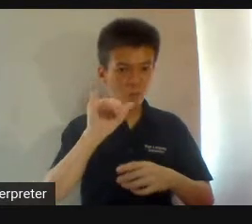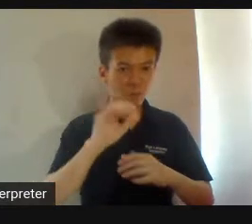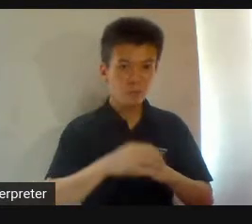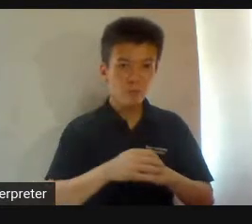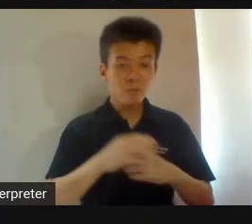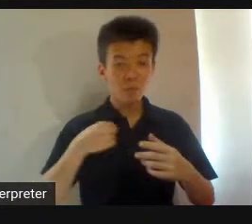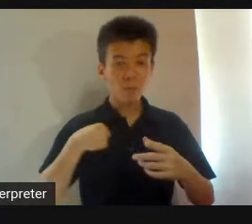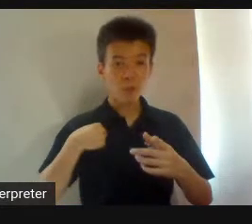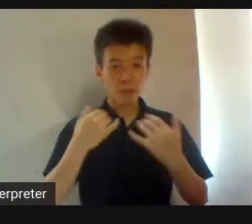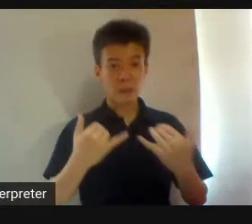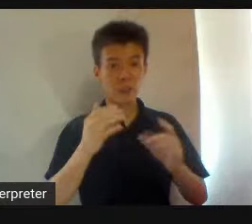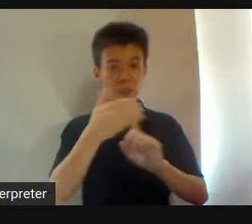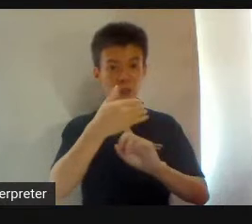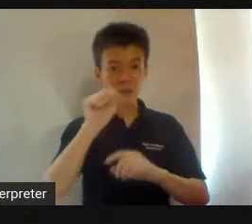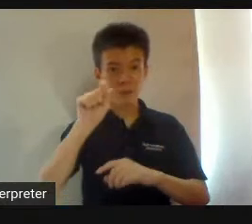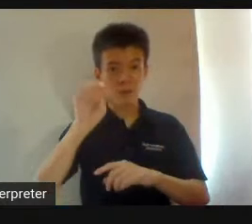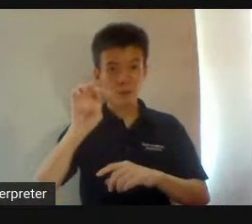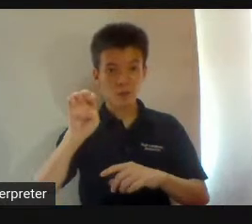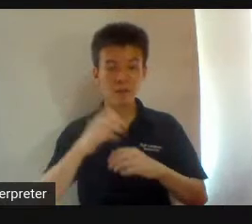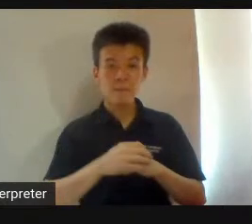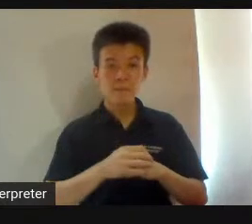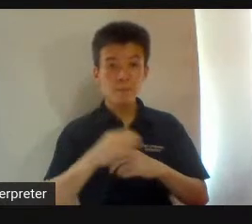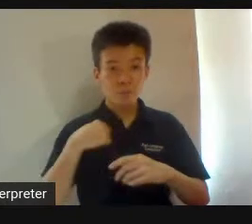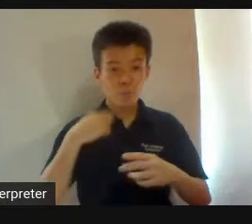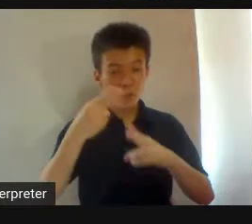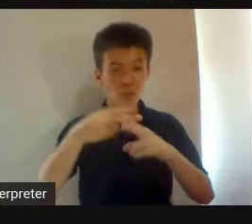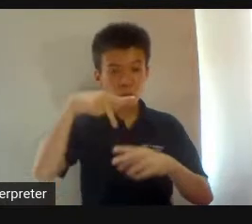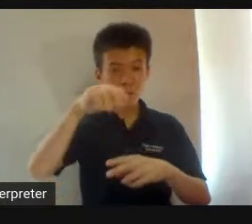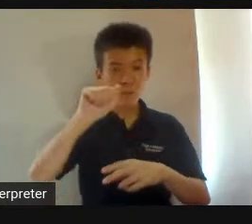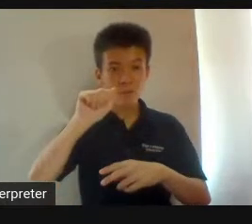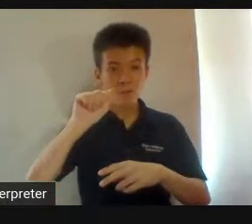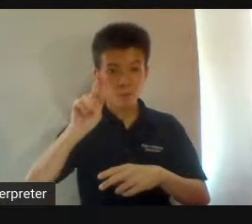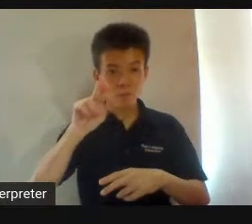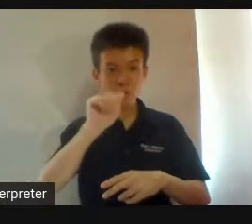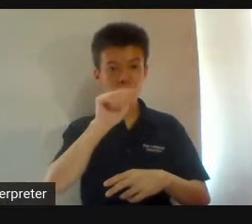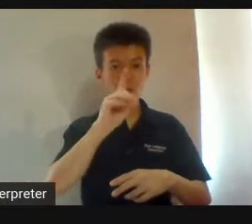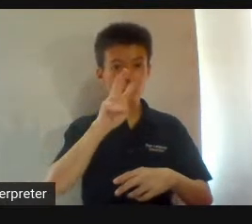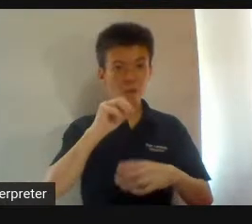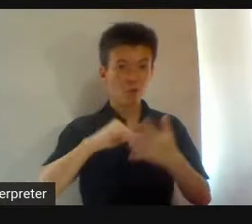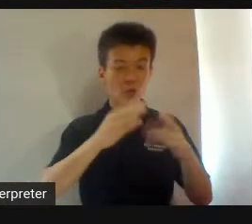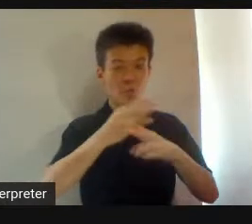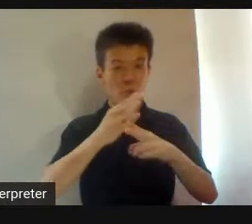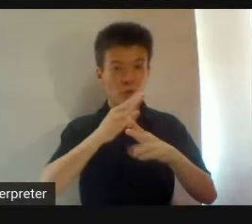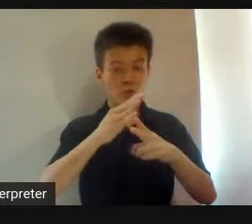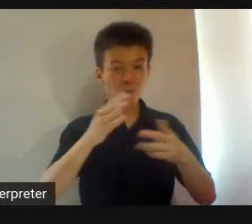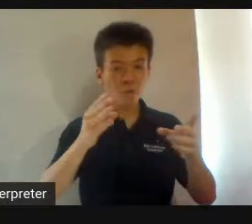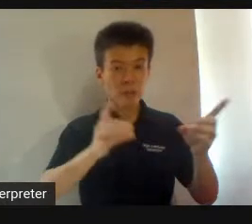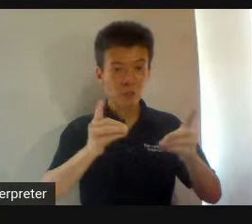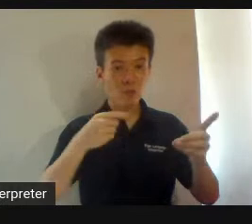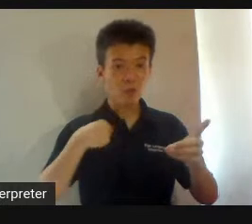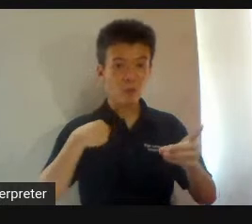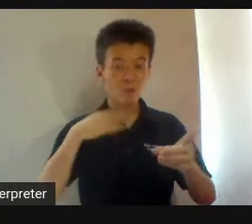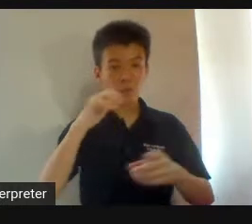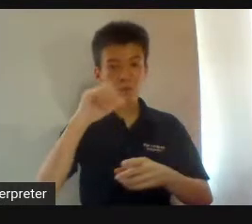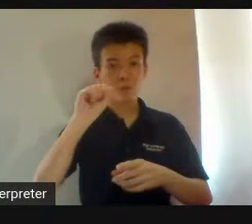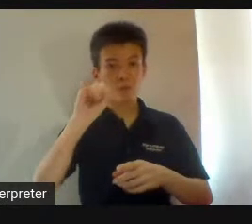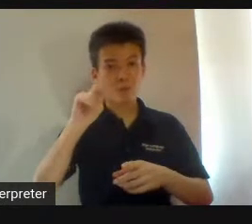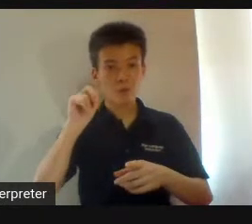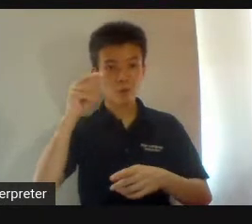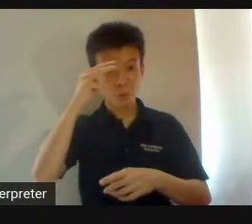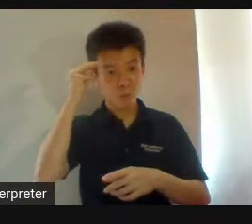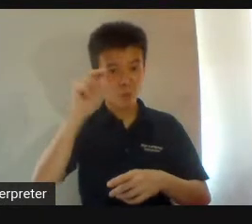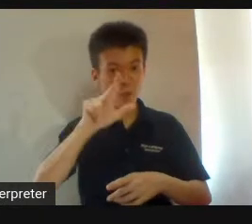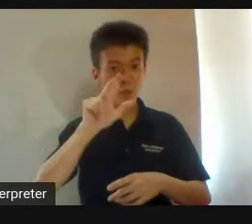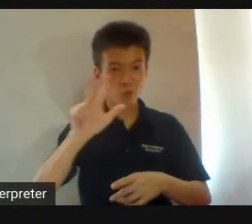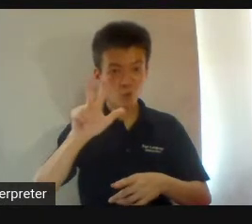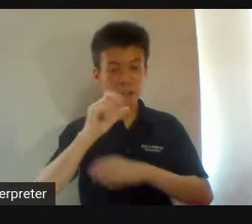It's my go now, Stephen. Great. My name is Paul Adams. And yeah, just a brief description. I'm a Caucasian male. I'm